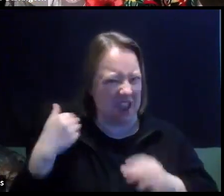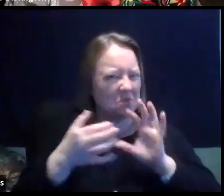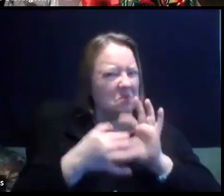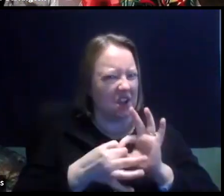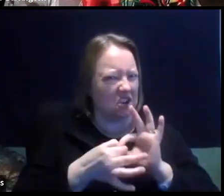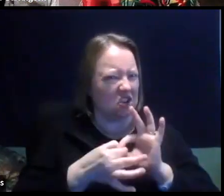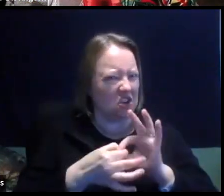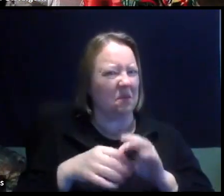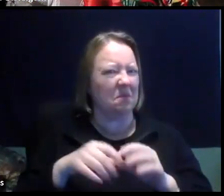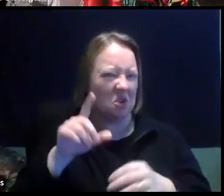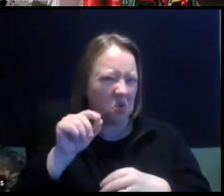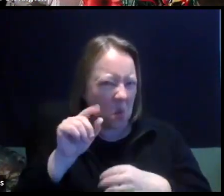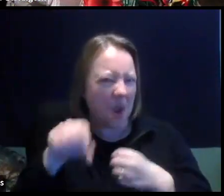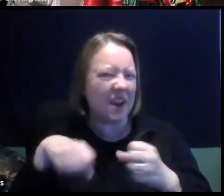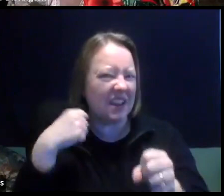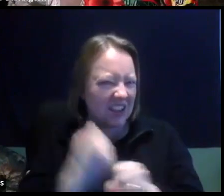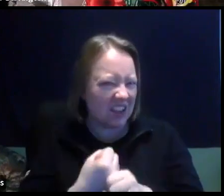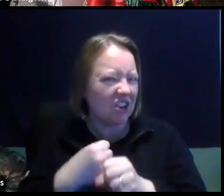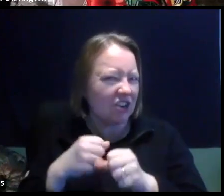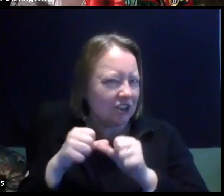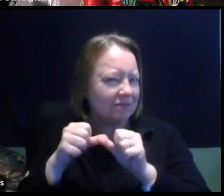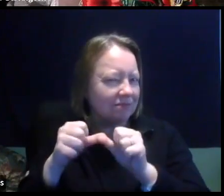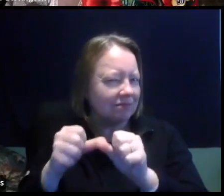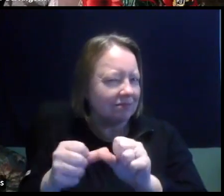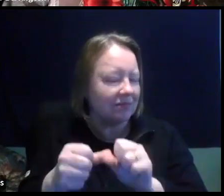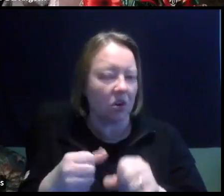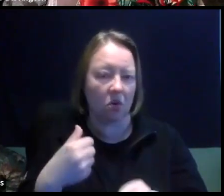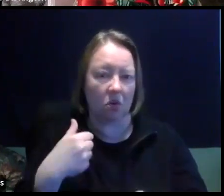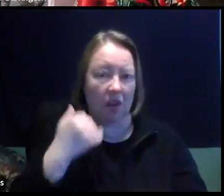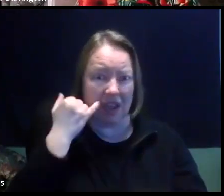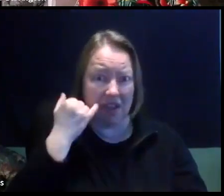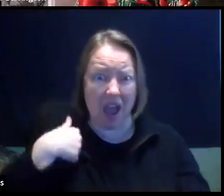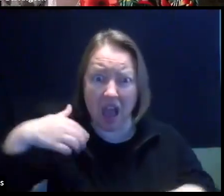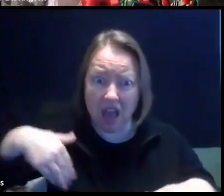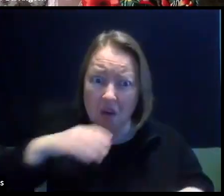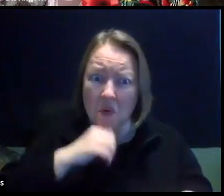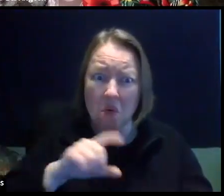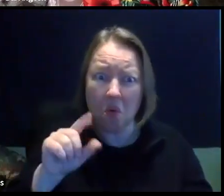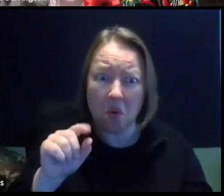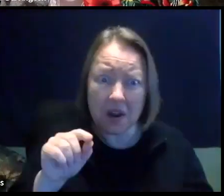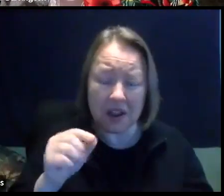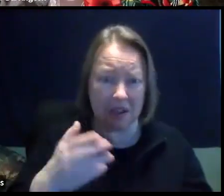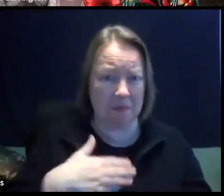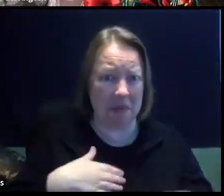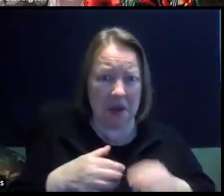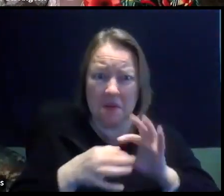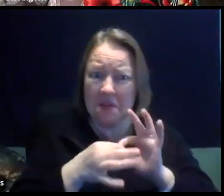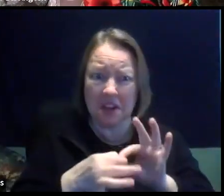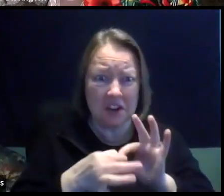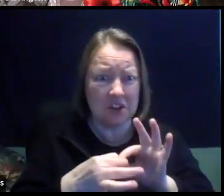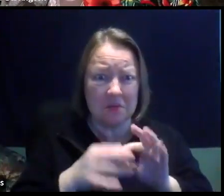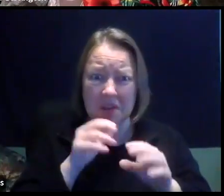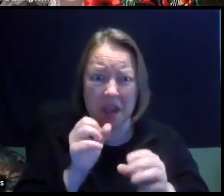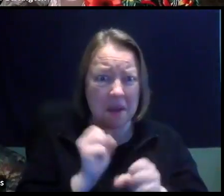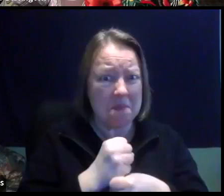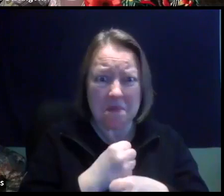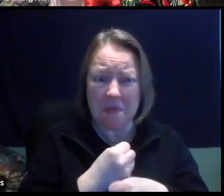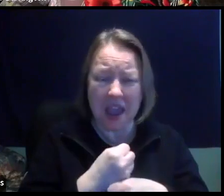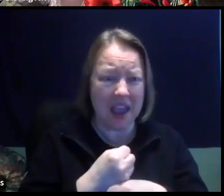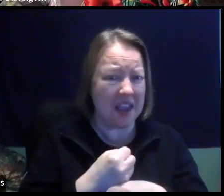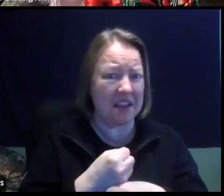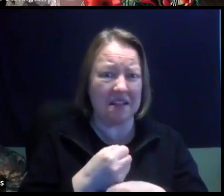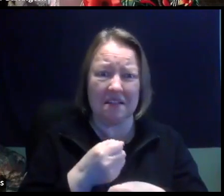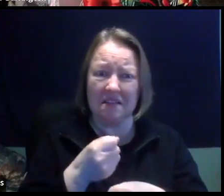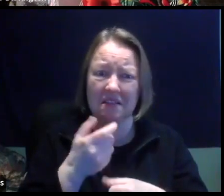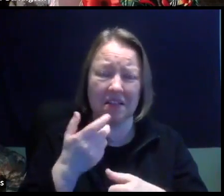20 years old. Well, if I'm not even 20, my yeah. relationships aren't formed and fashioned that way yet. So